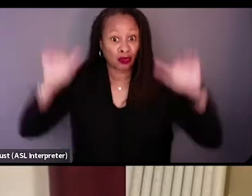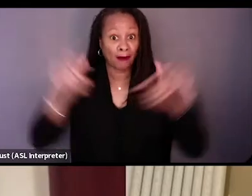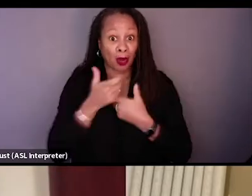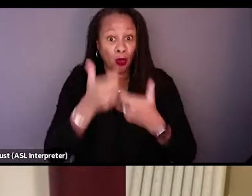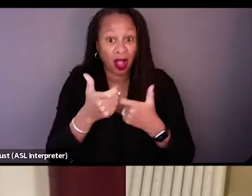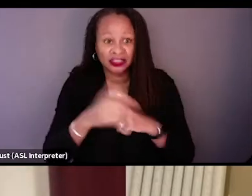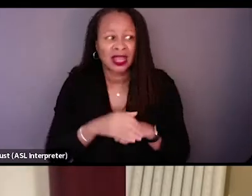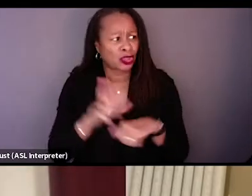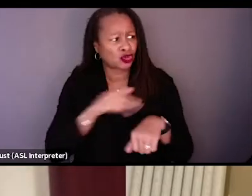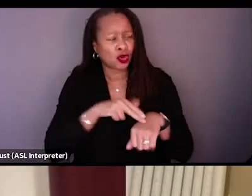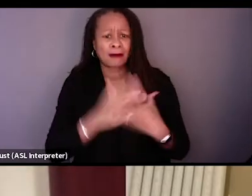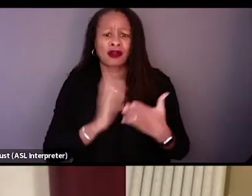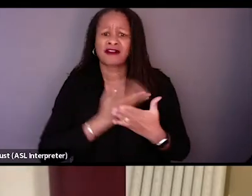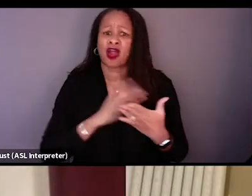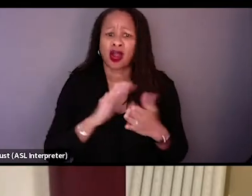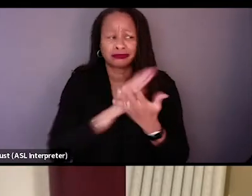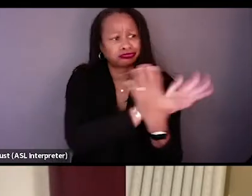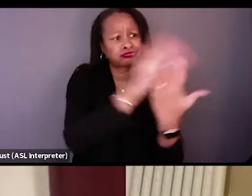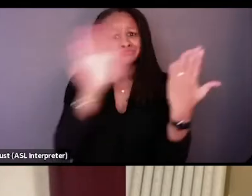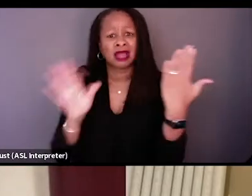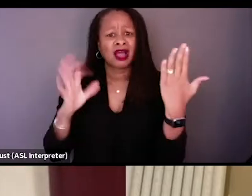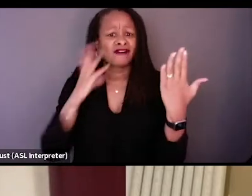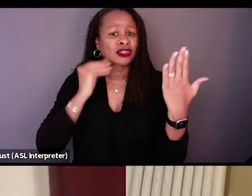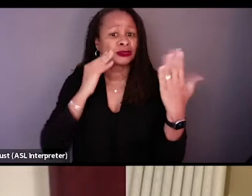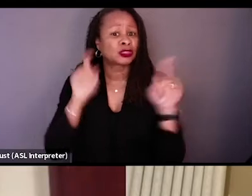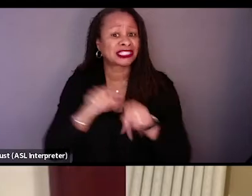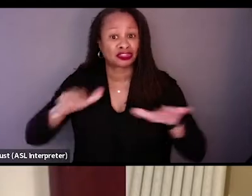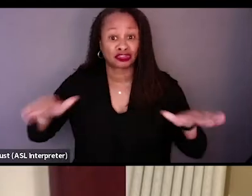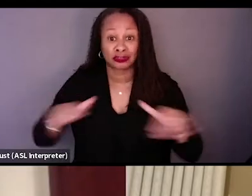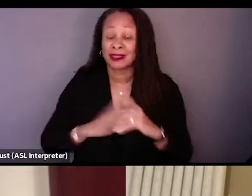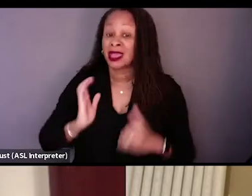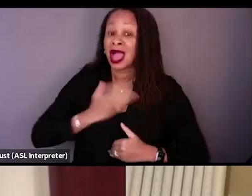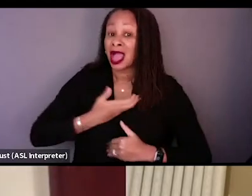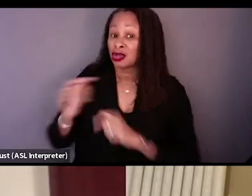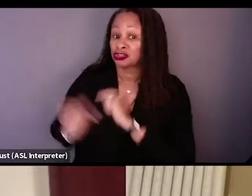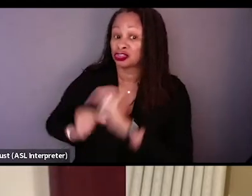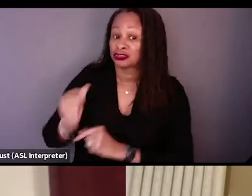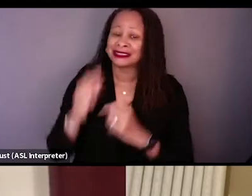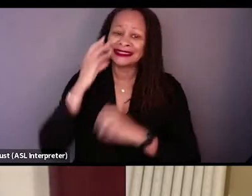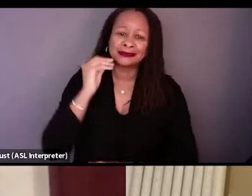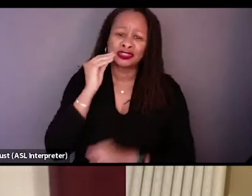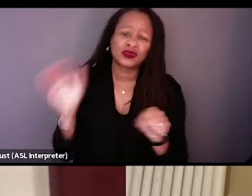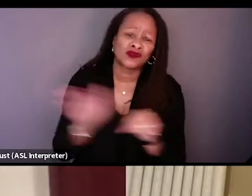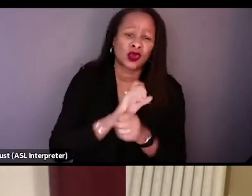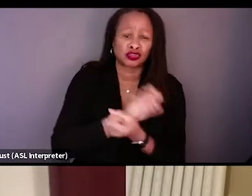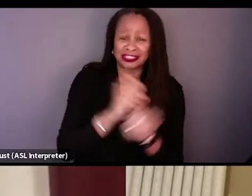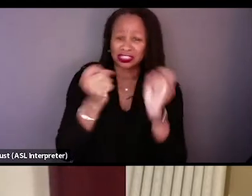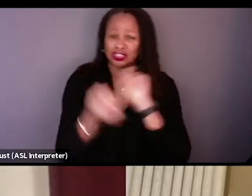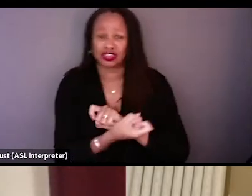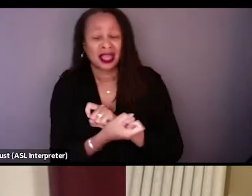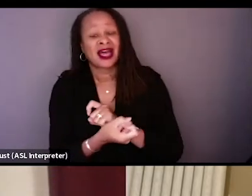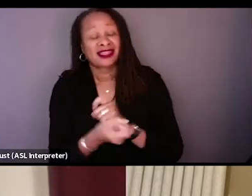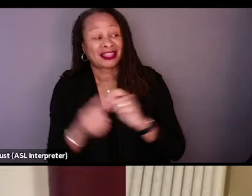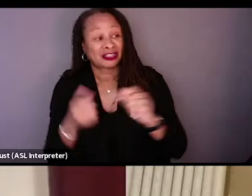entertainment landscape. And of course, our generation, experienced this entire transition that you walk